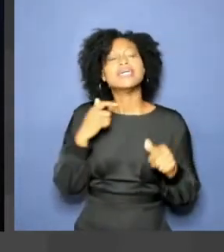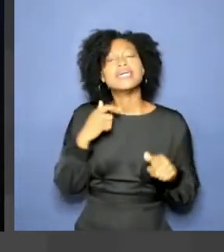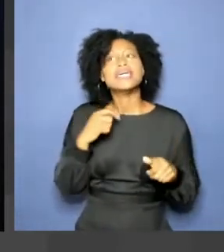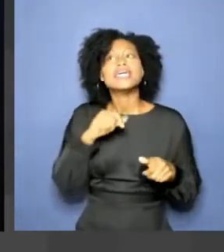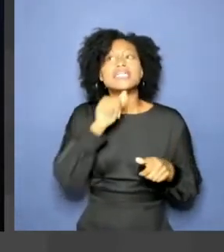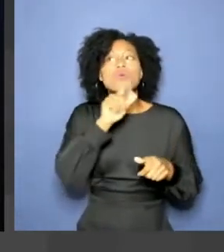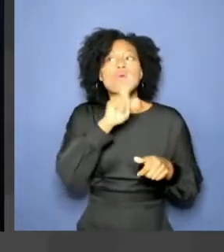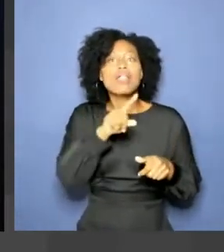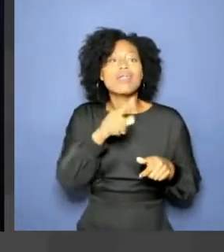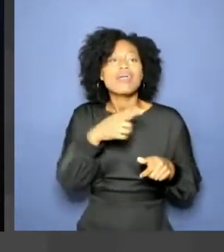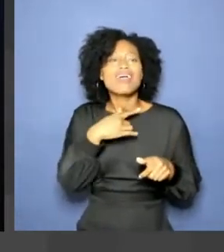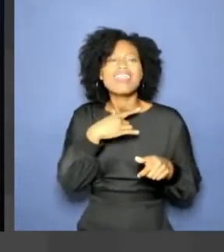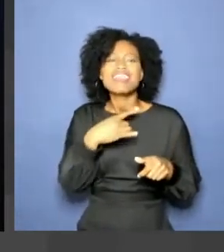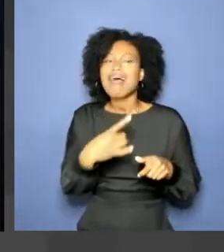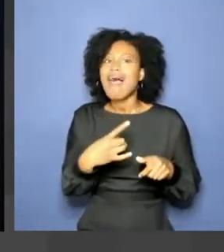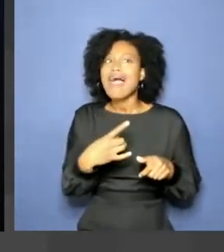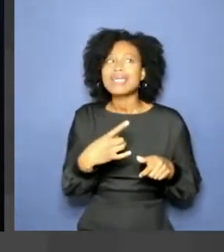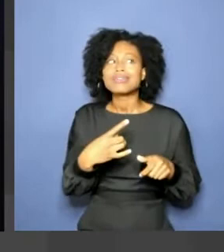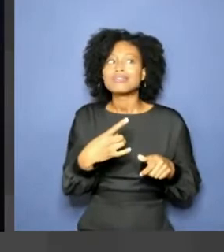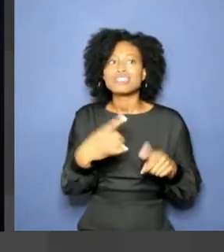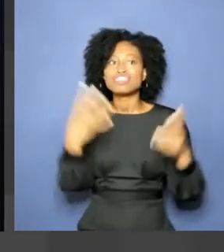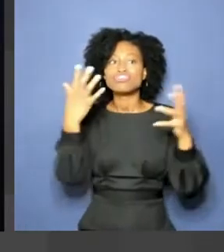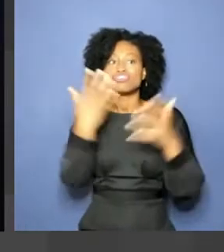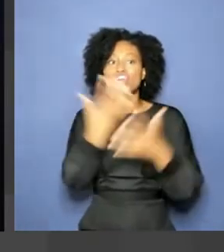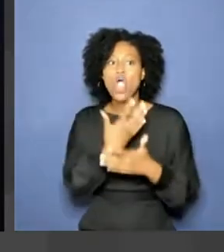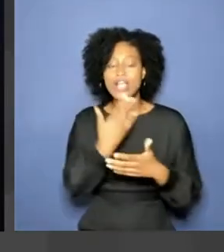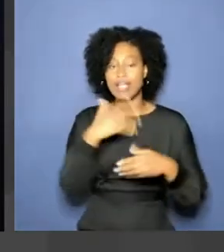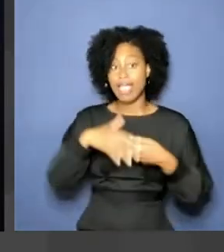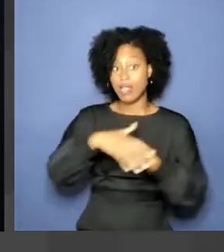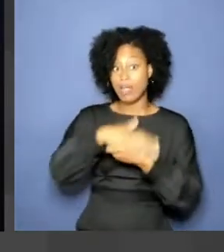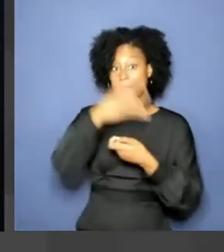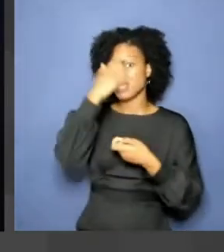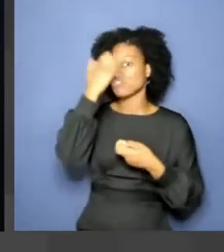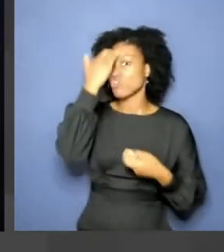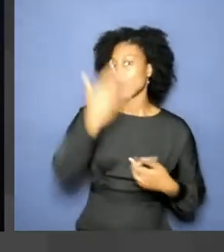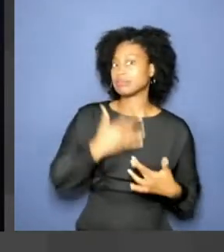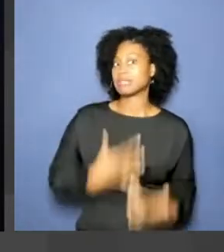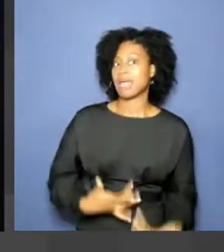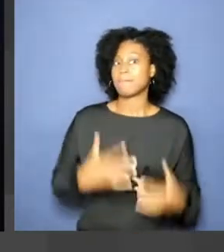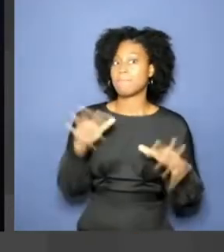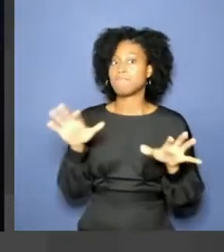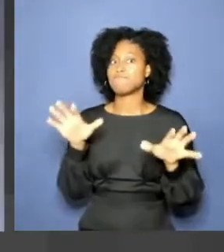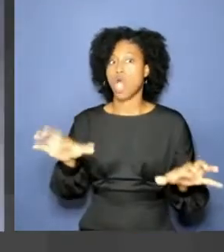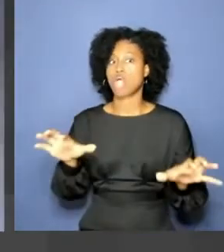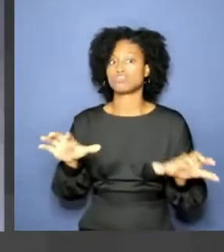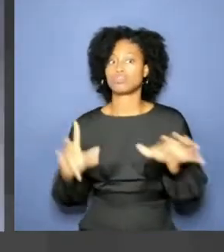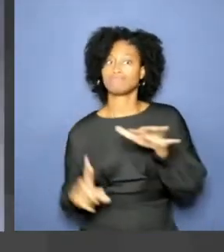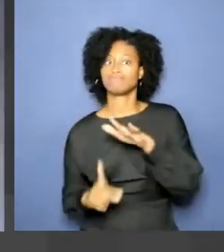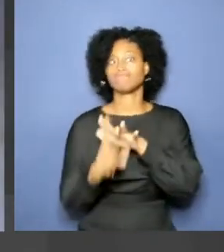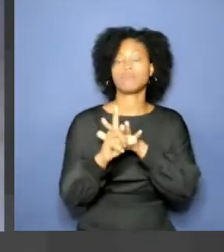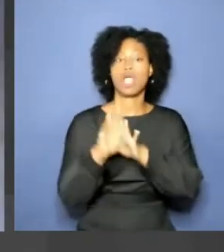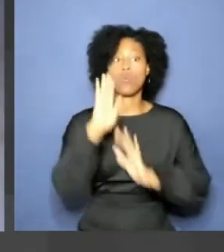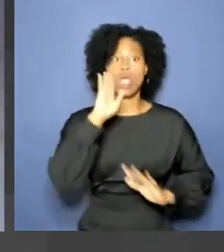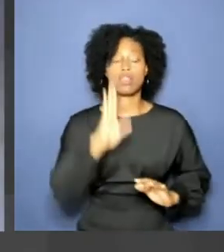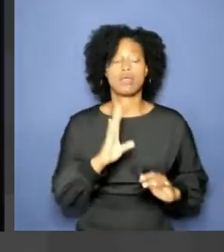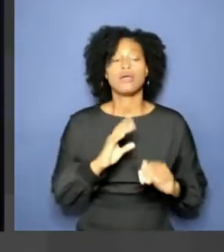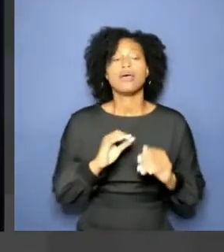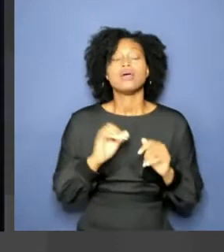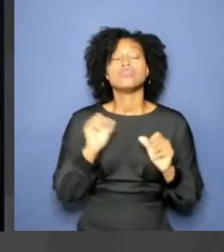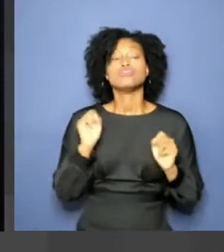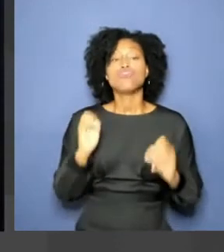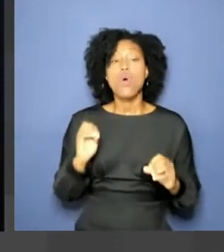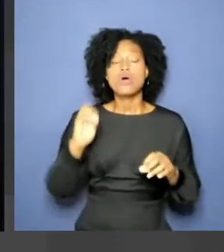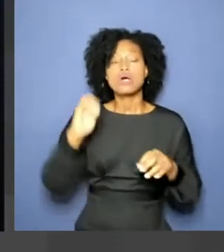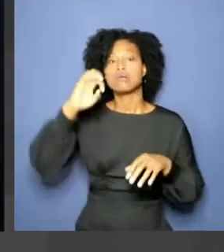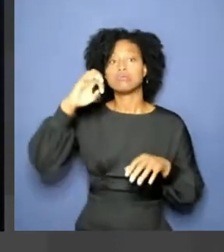like dark areas because it knows that in dark areas there might be monsters spawning. Yes. So naturally, it goes